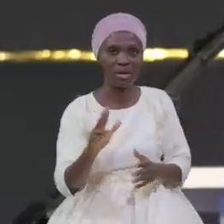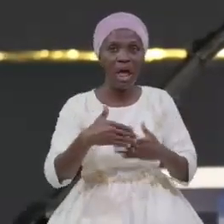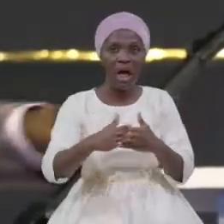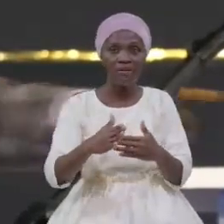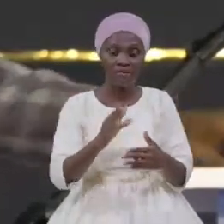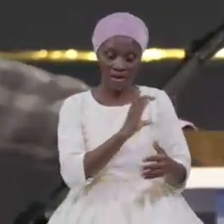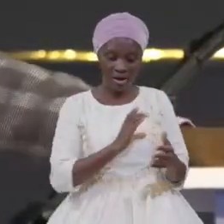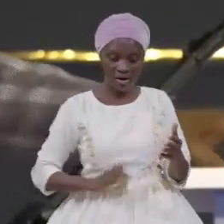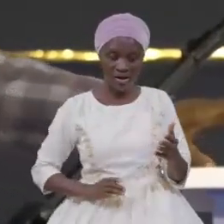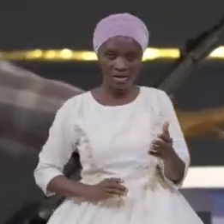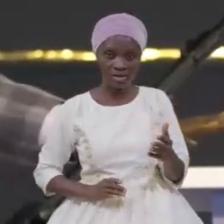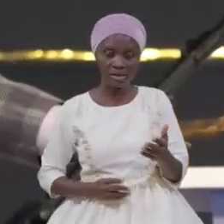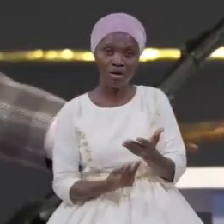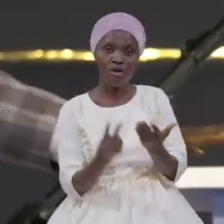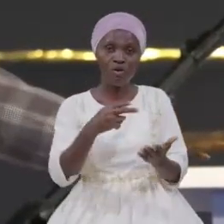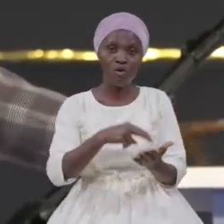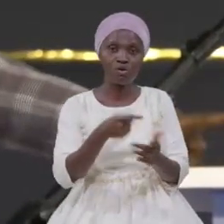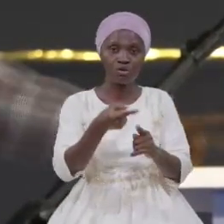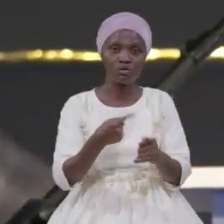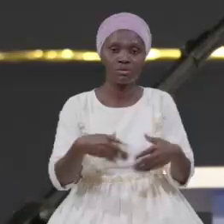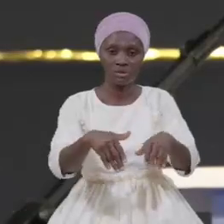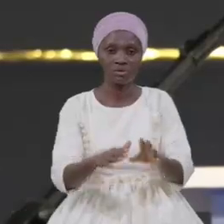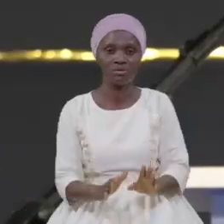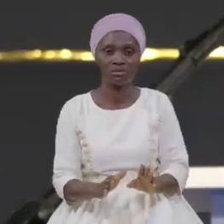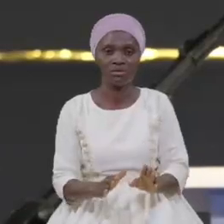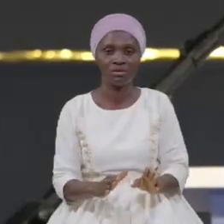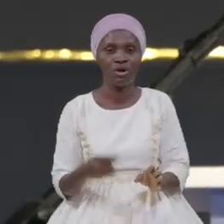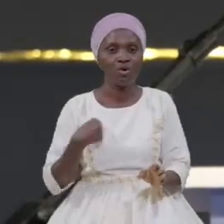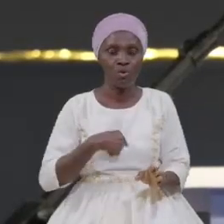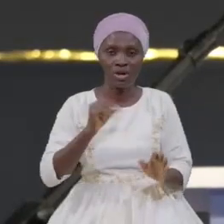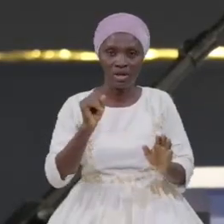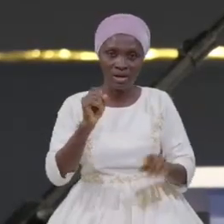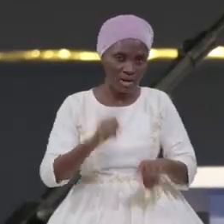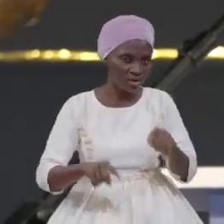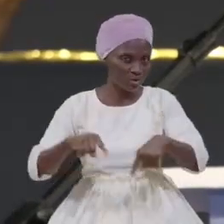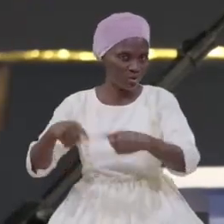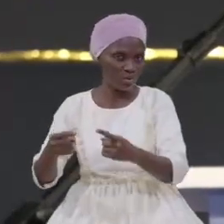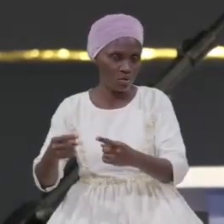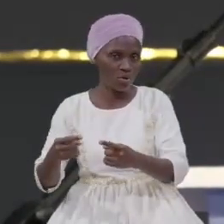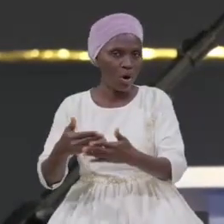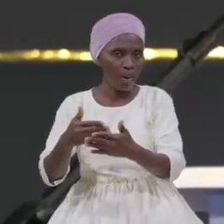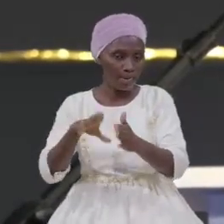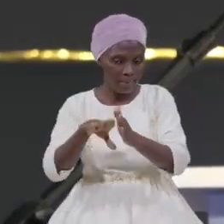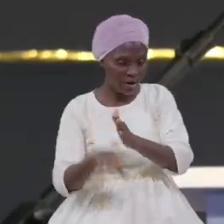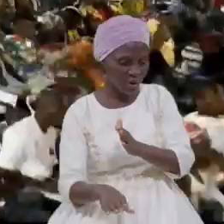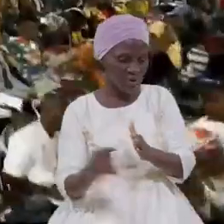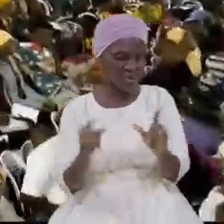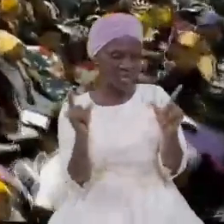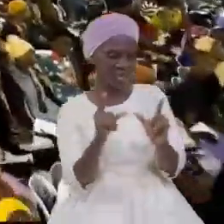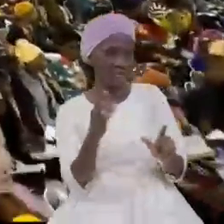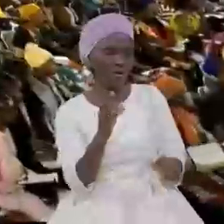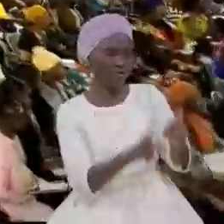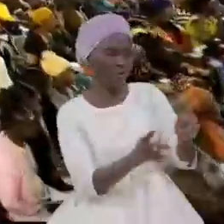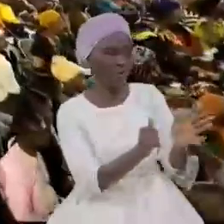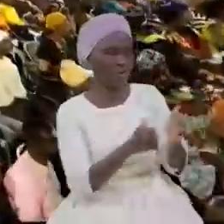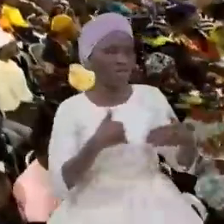live below the level of the people that had salvation in the Old Testament. That's why